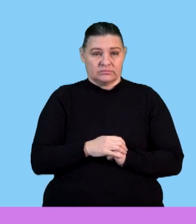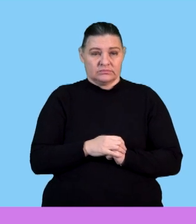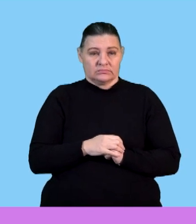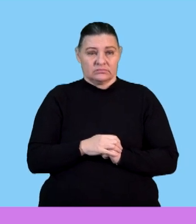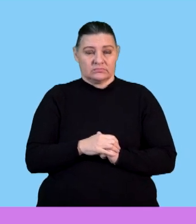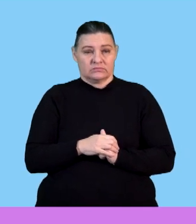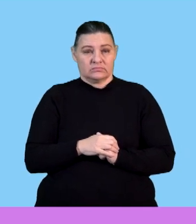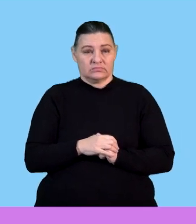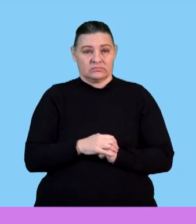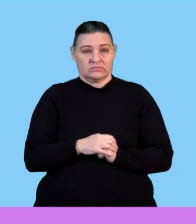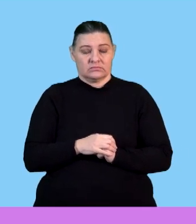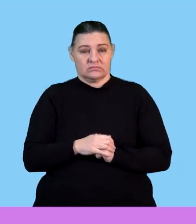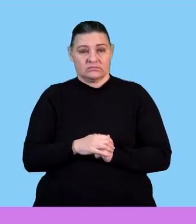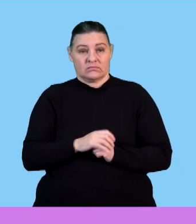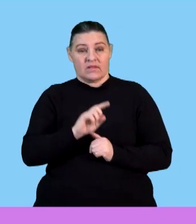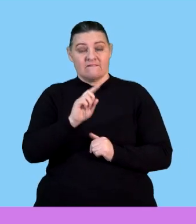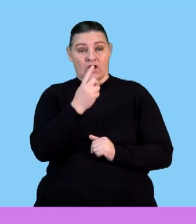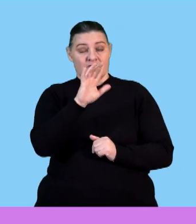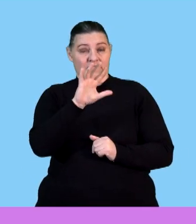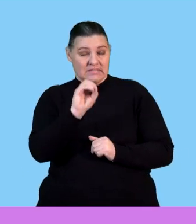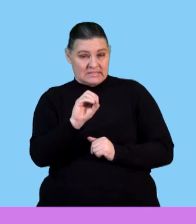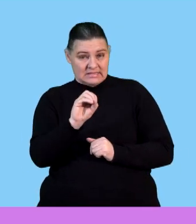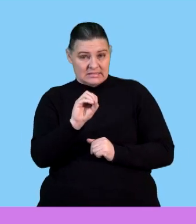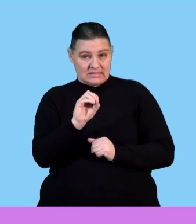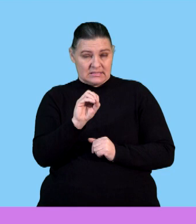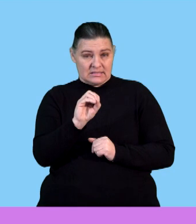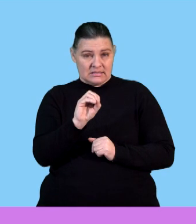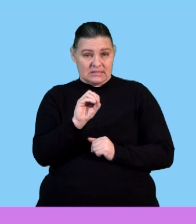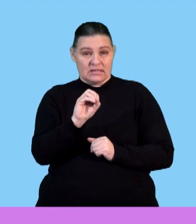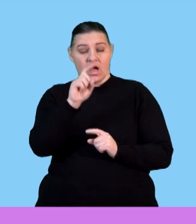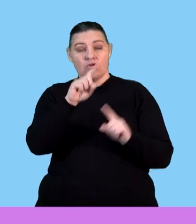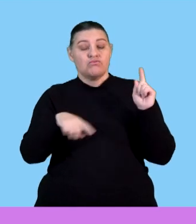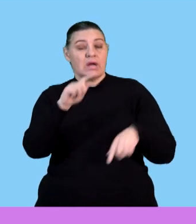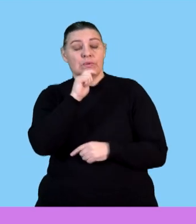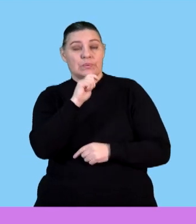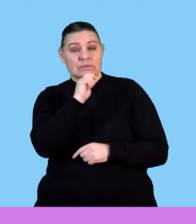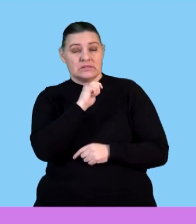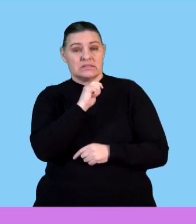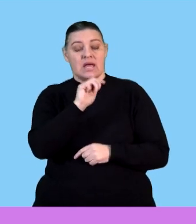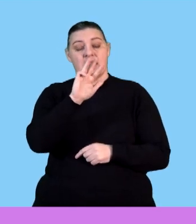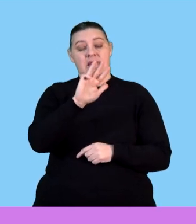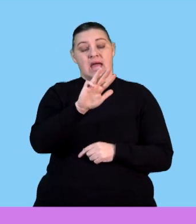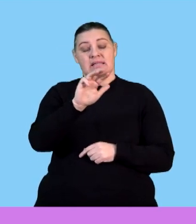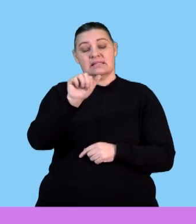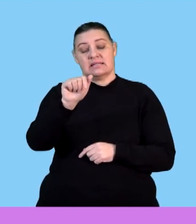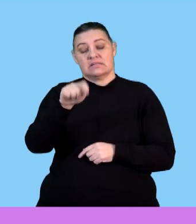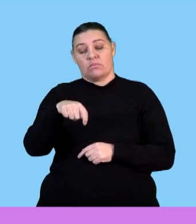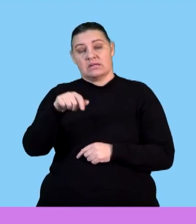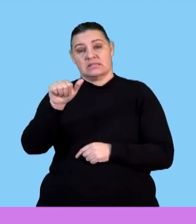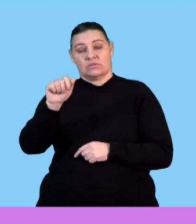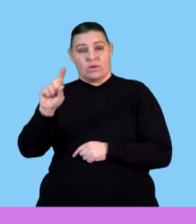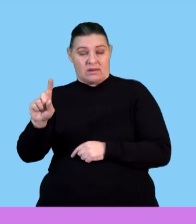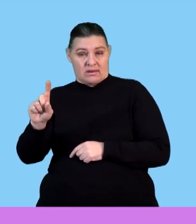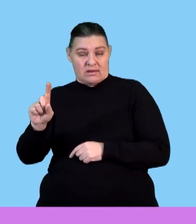that, the first 50 kilowatts is here. The rate we're using is